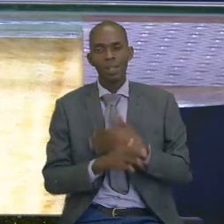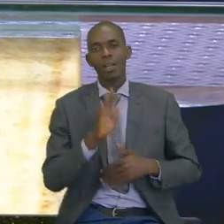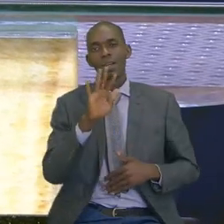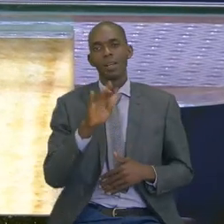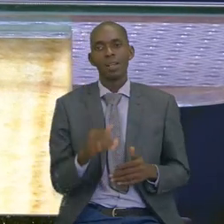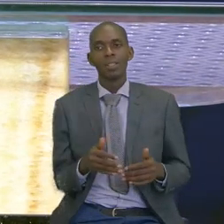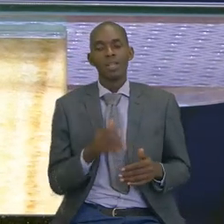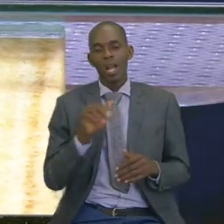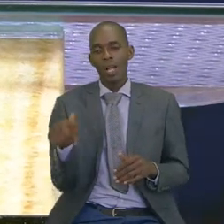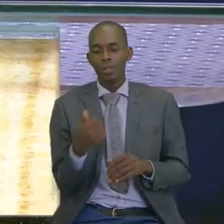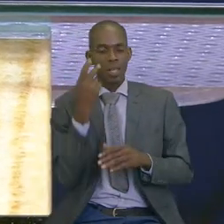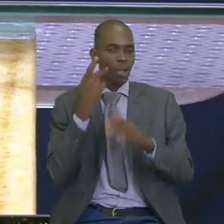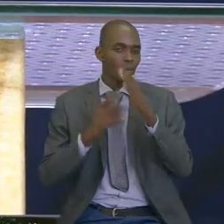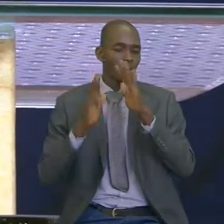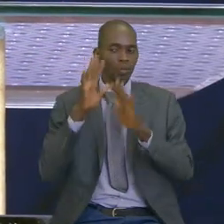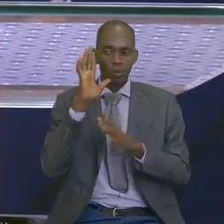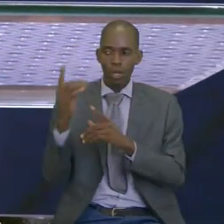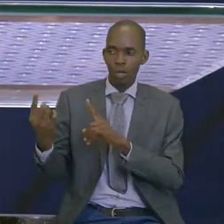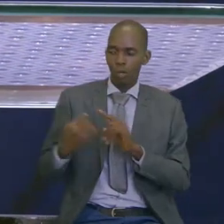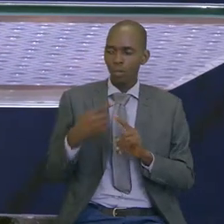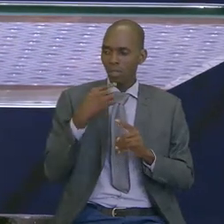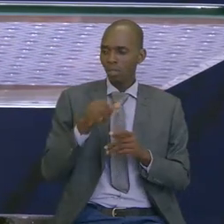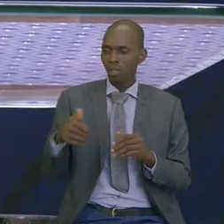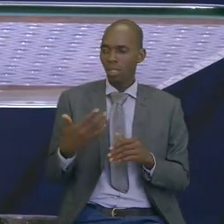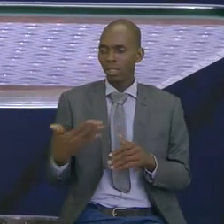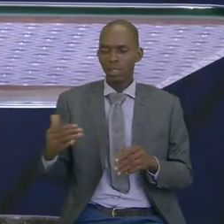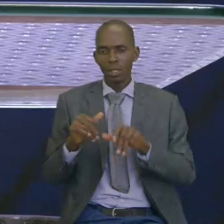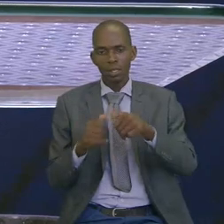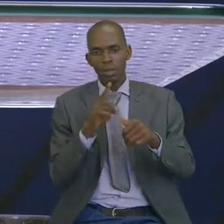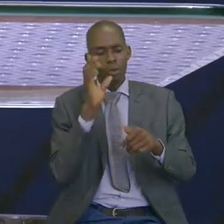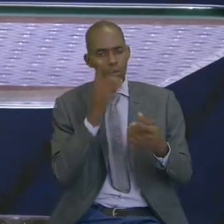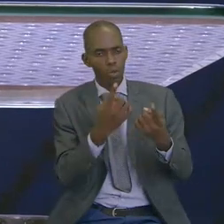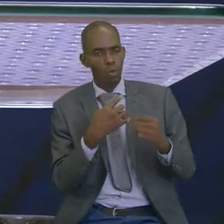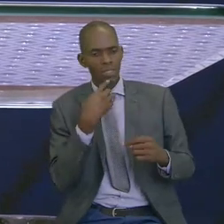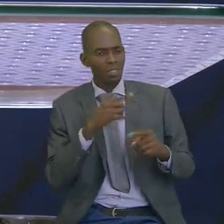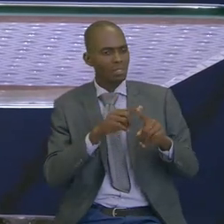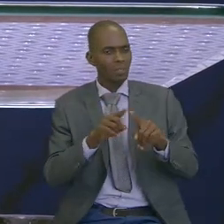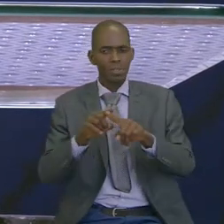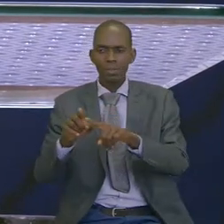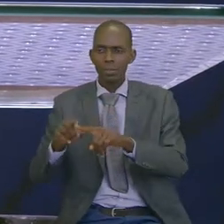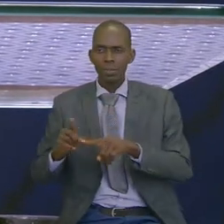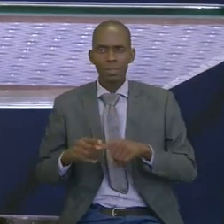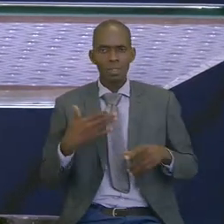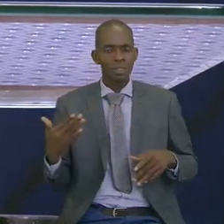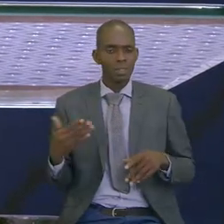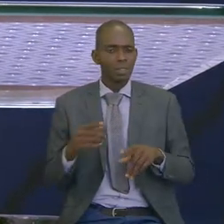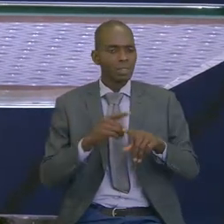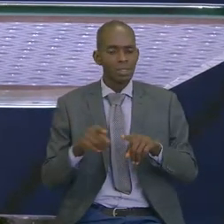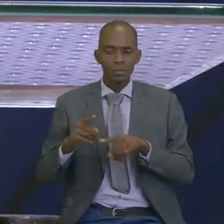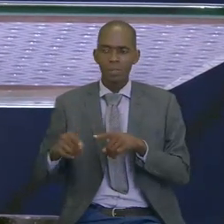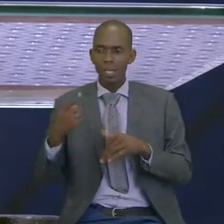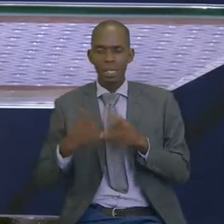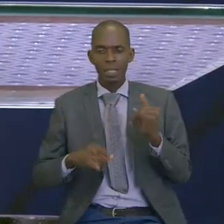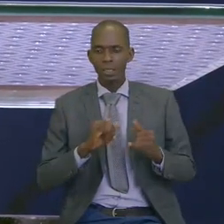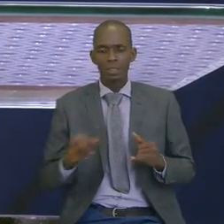another prophet will rise up and he will say this, another prophet will say this, and they're saying different things. They're having different conclusions, and